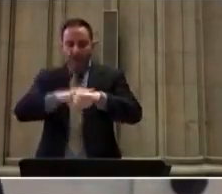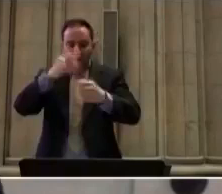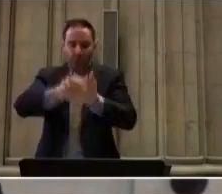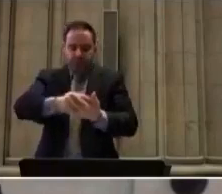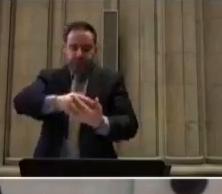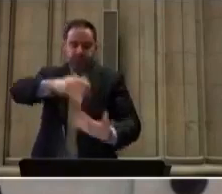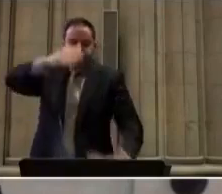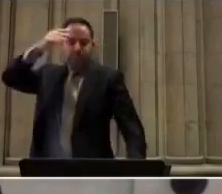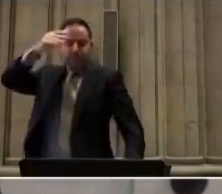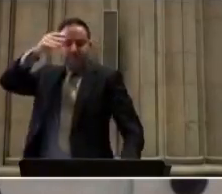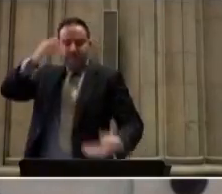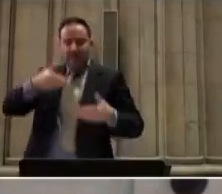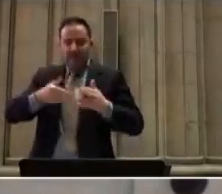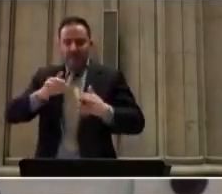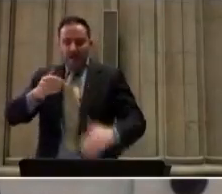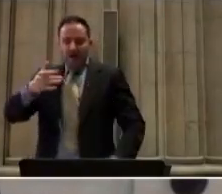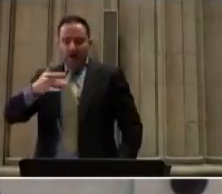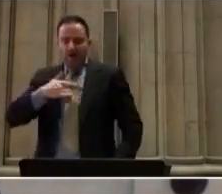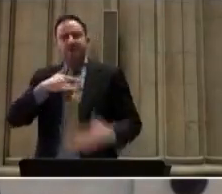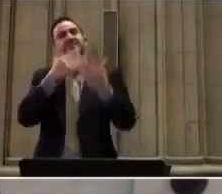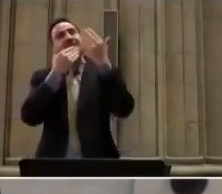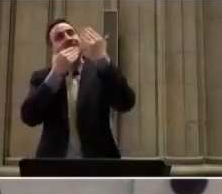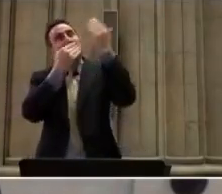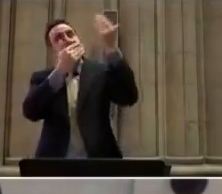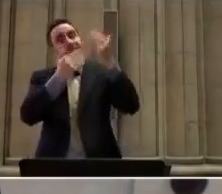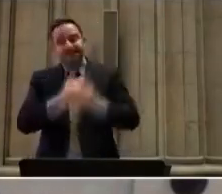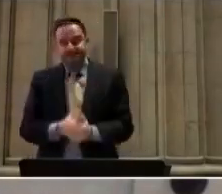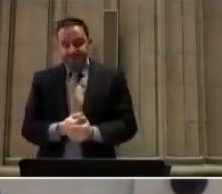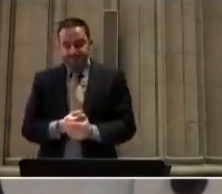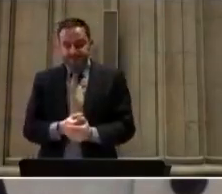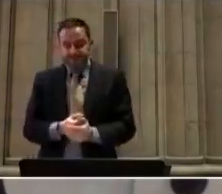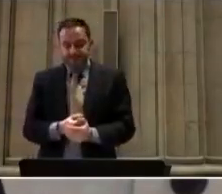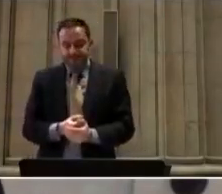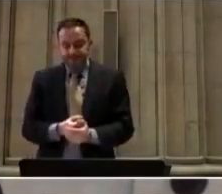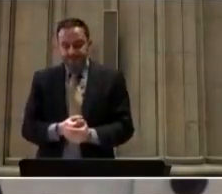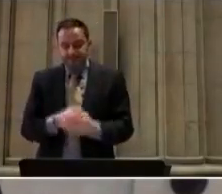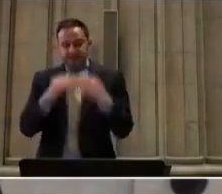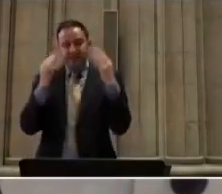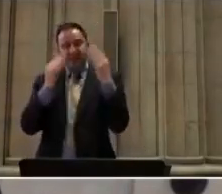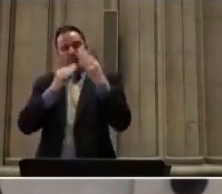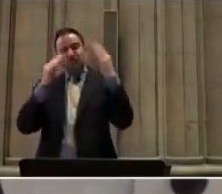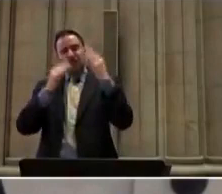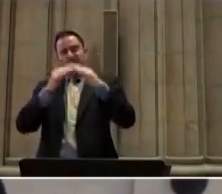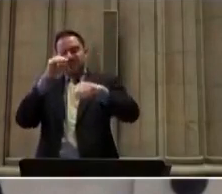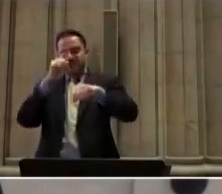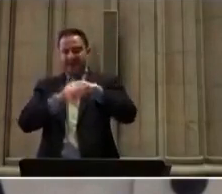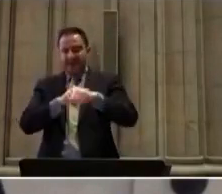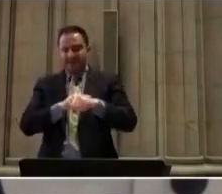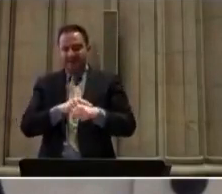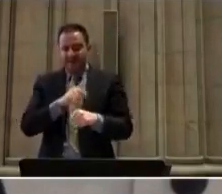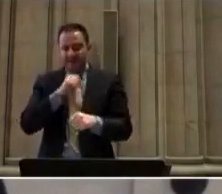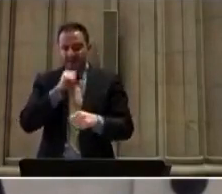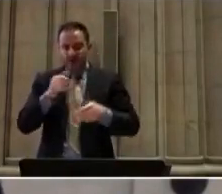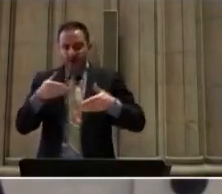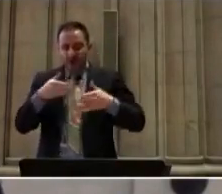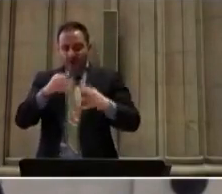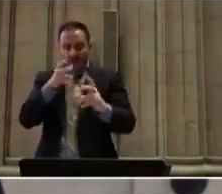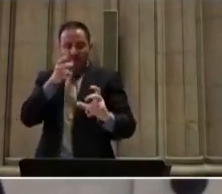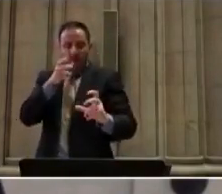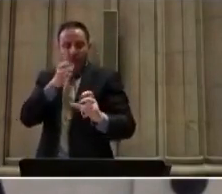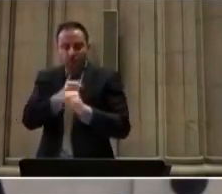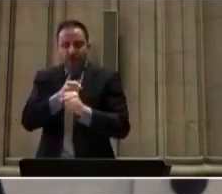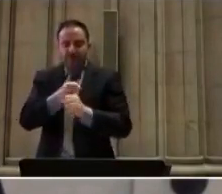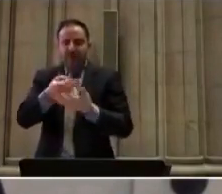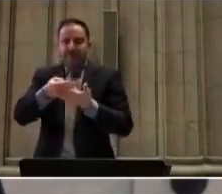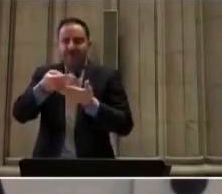When times are prosperous, let our hearts be thankful. And in troubled times, do not let our trust